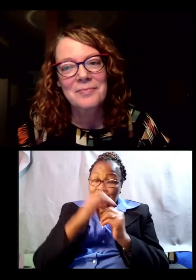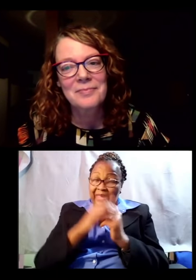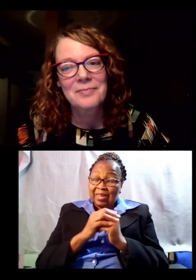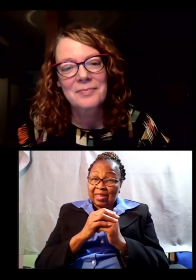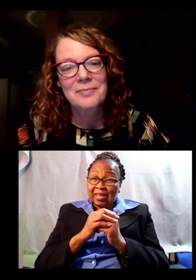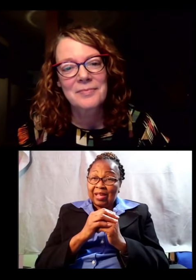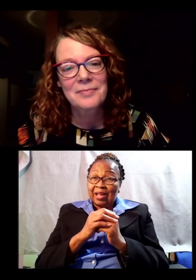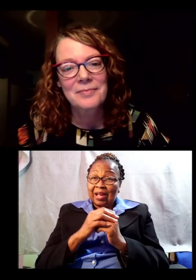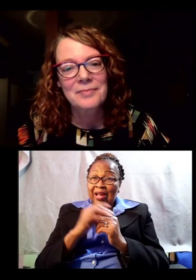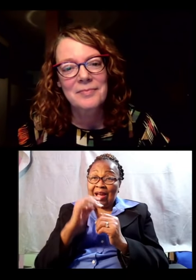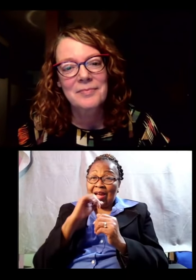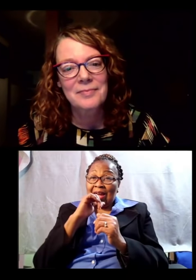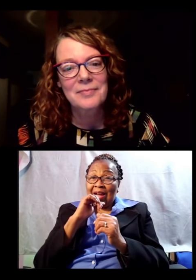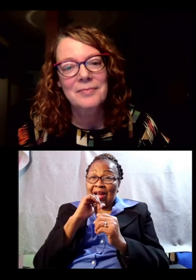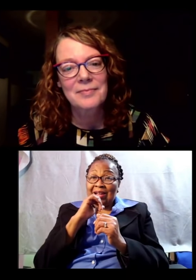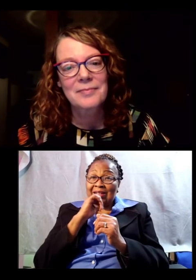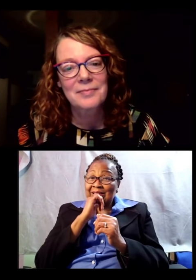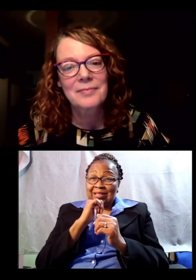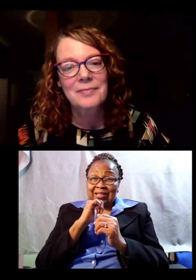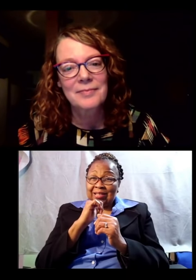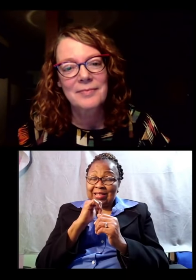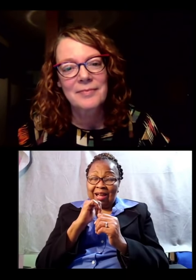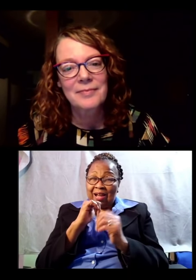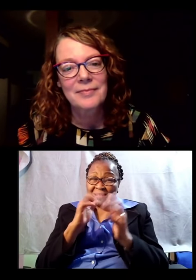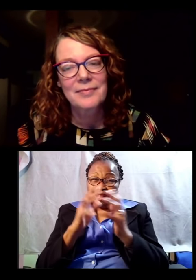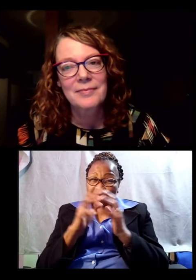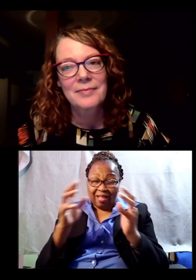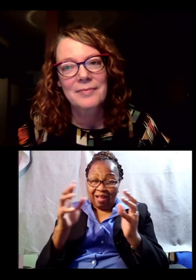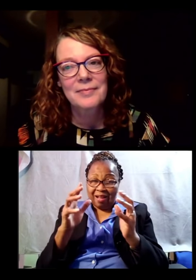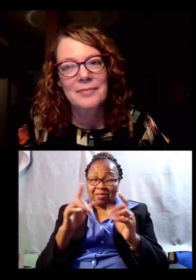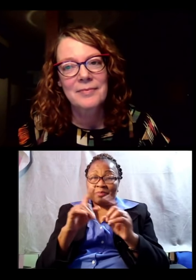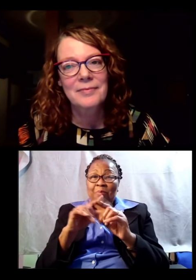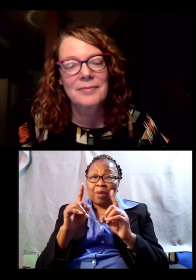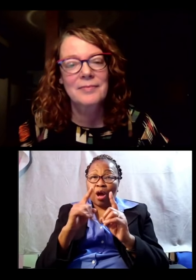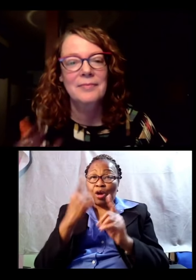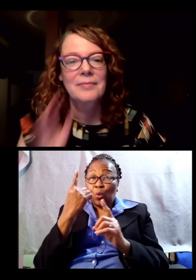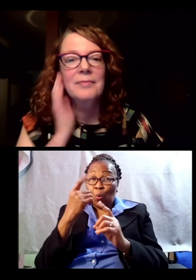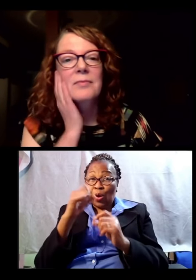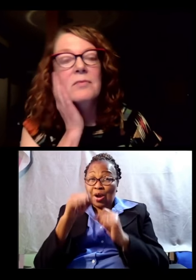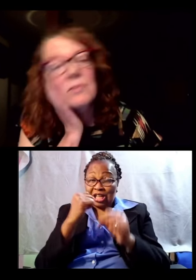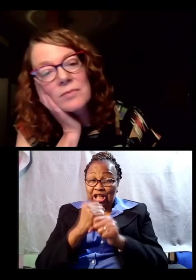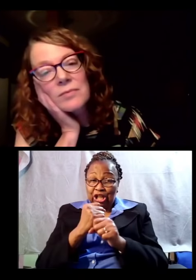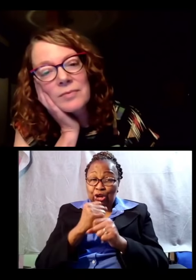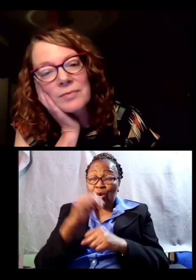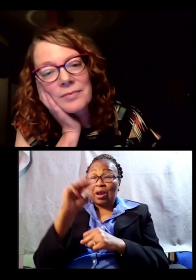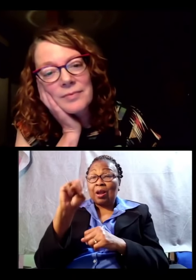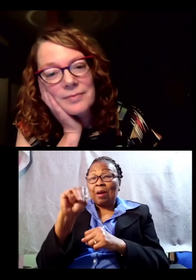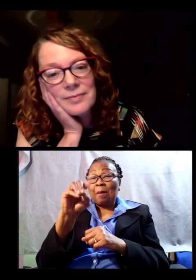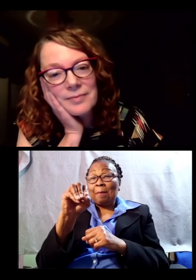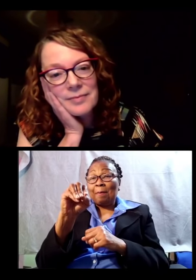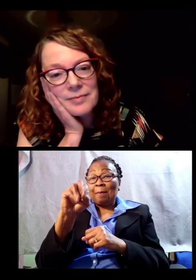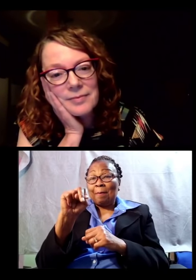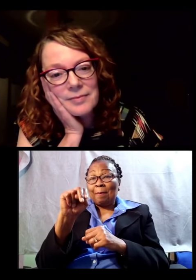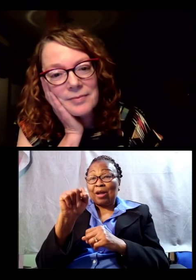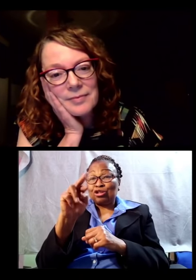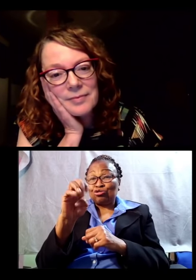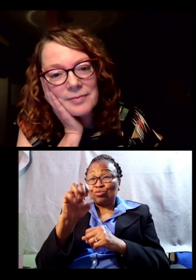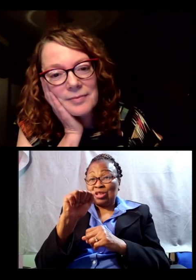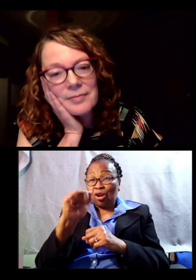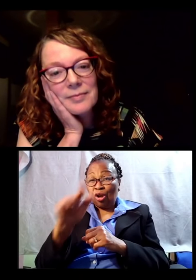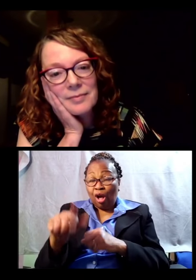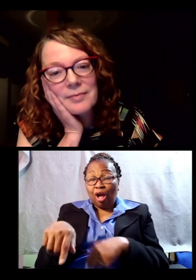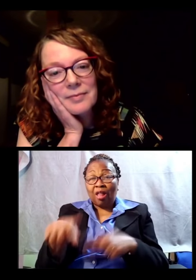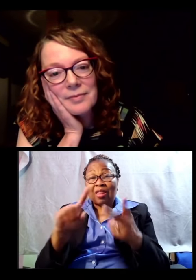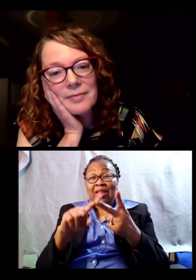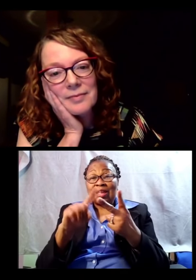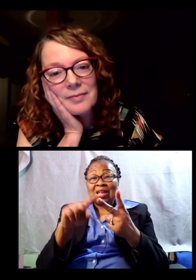Really not very much at all, but 1 year in Montreal, some in